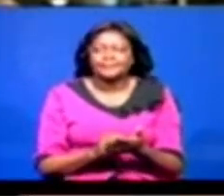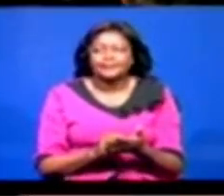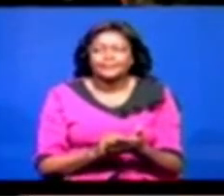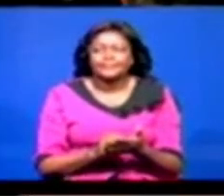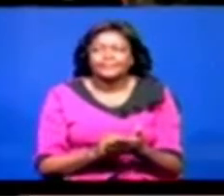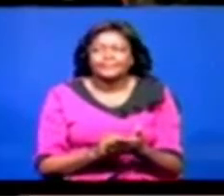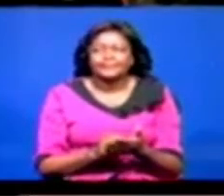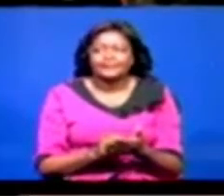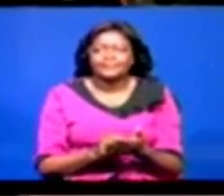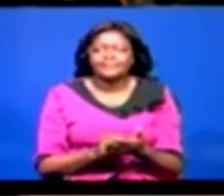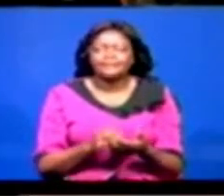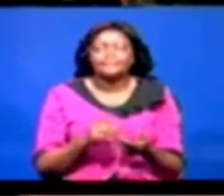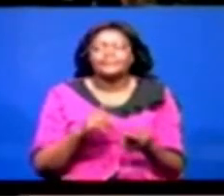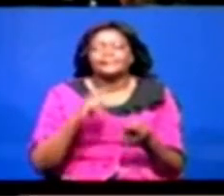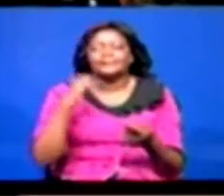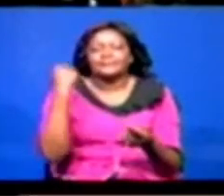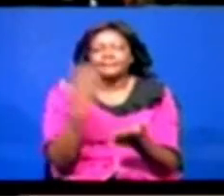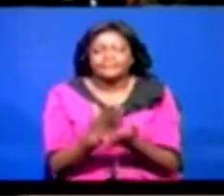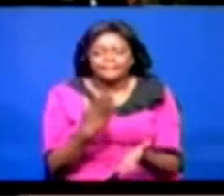for confirmation of accuracy,